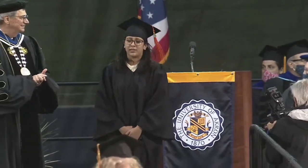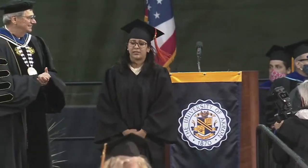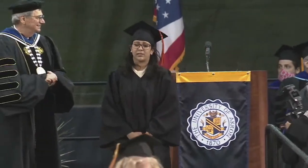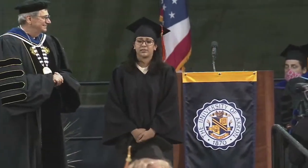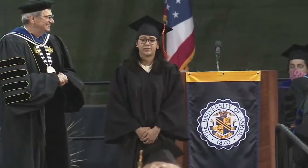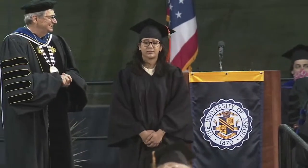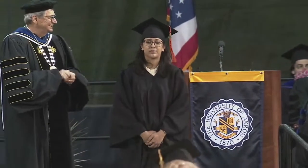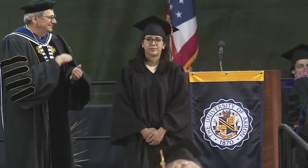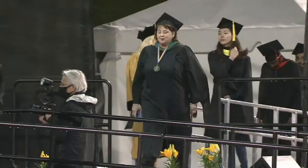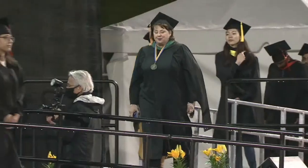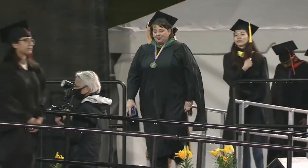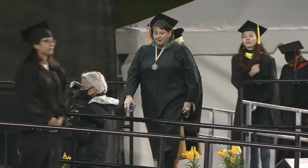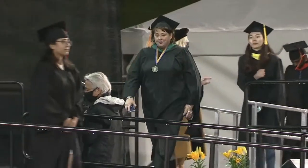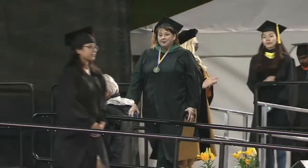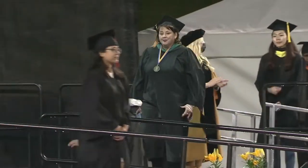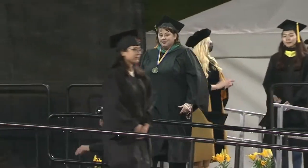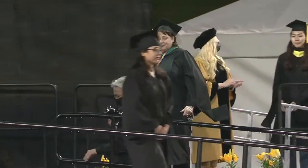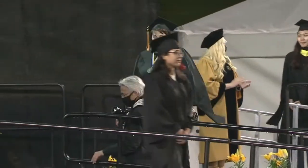Barbara Farrell.